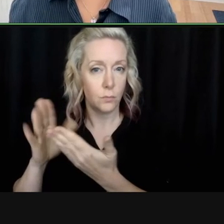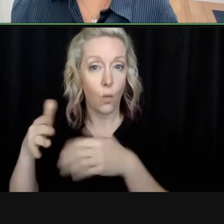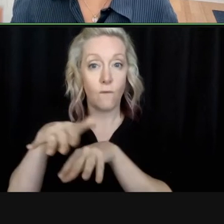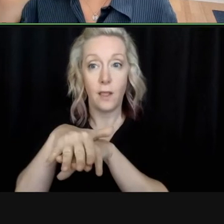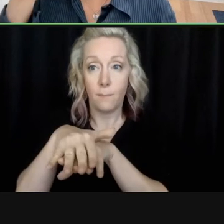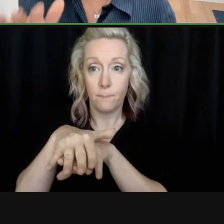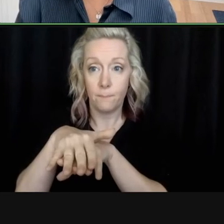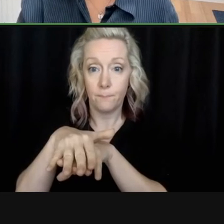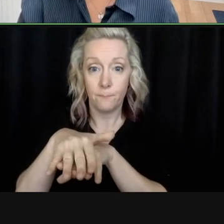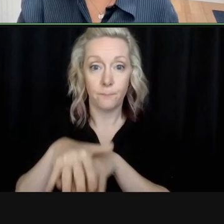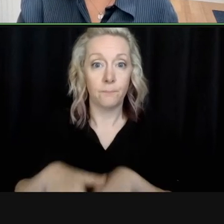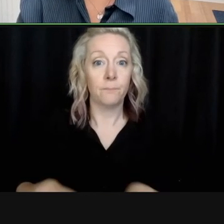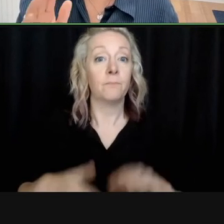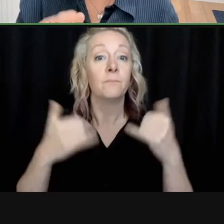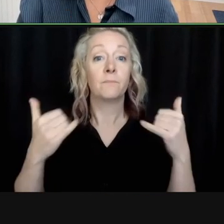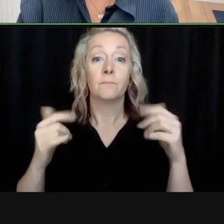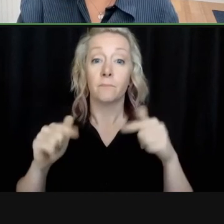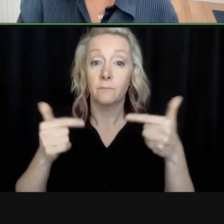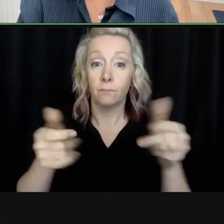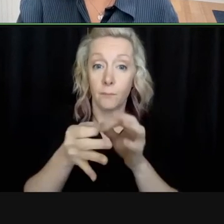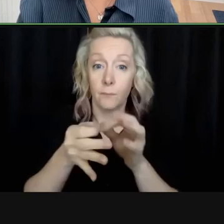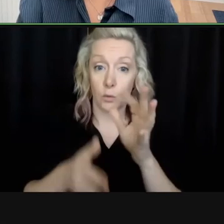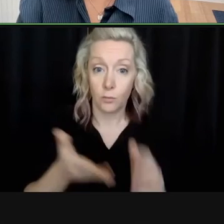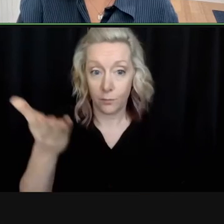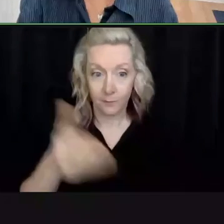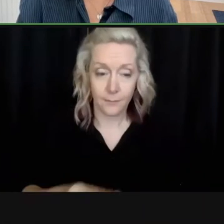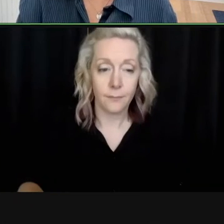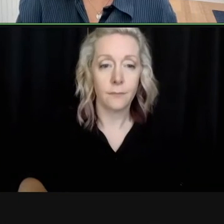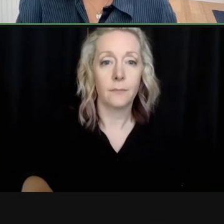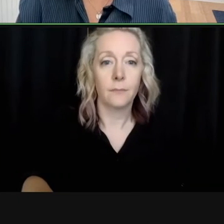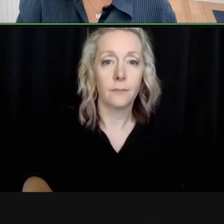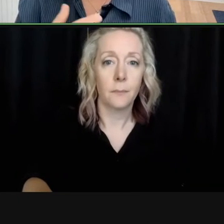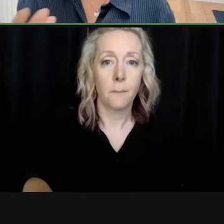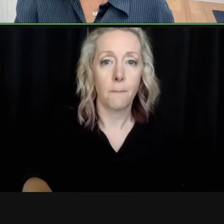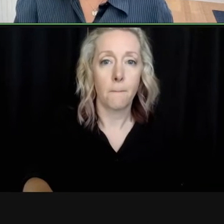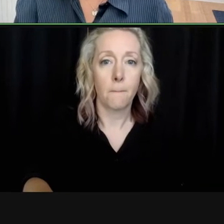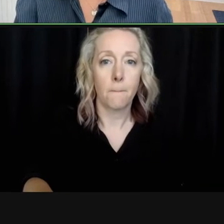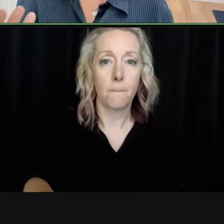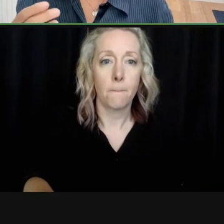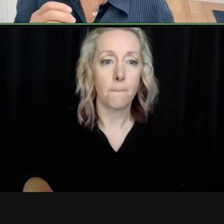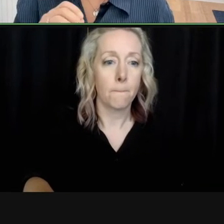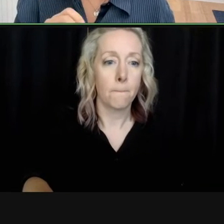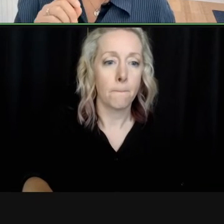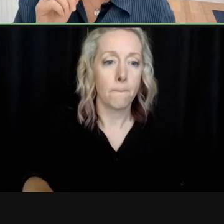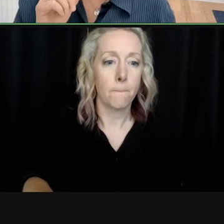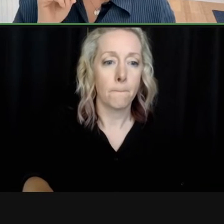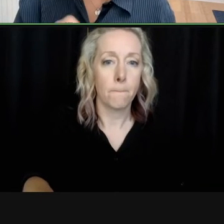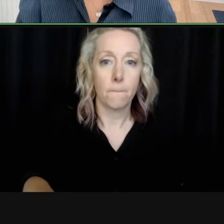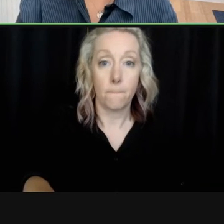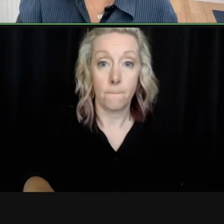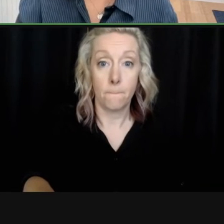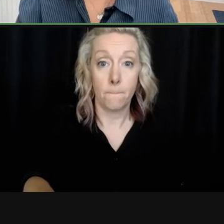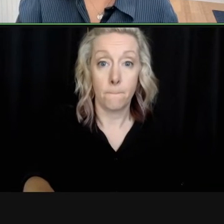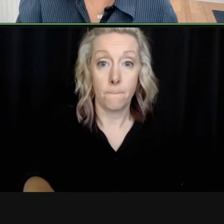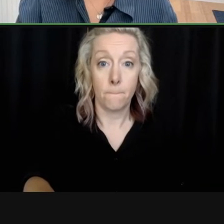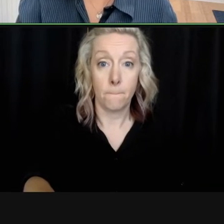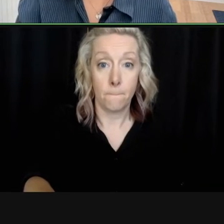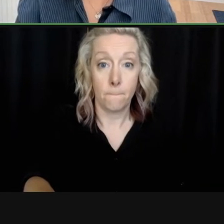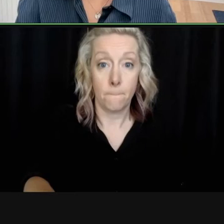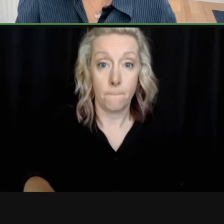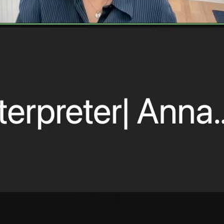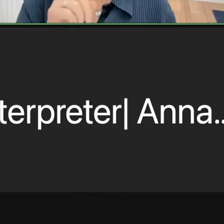My concerns about only thinking about autism focused interventions rather than deaf-blind as well is that a lot of intervention